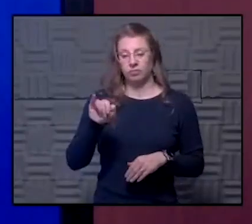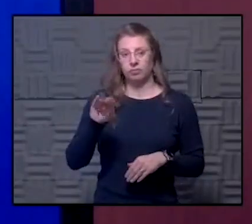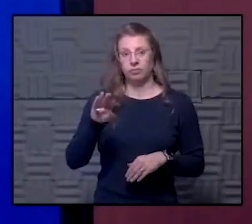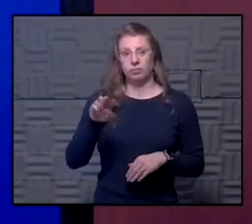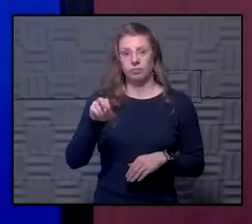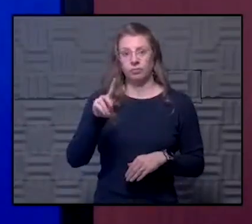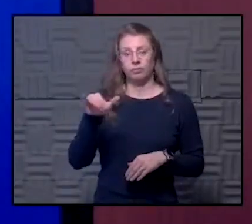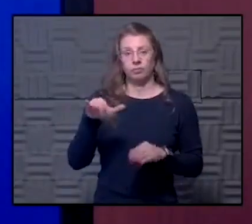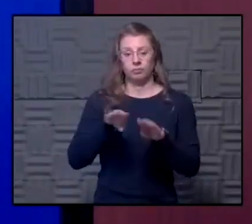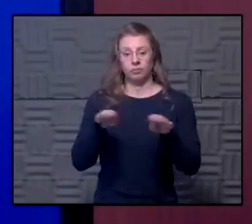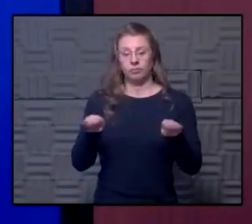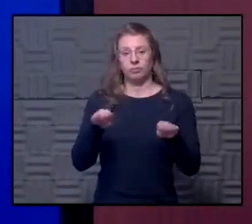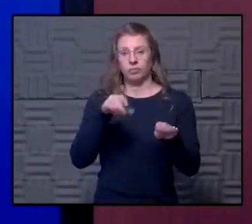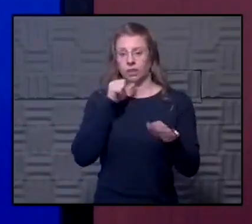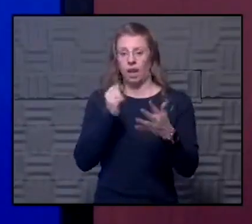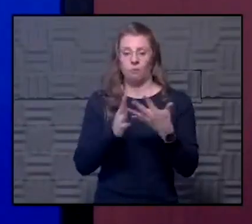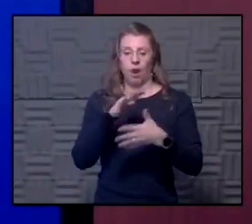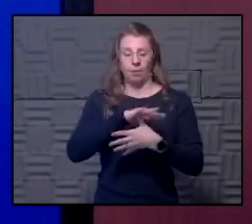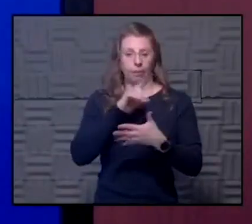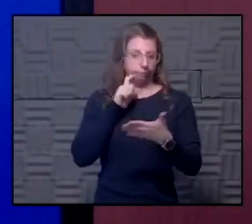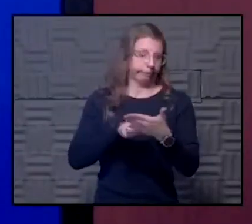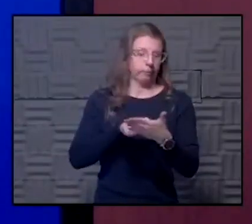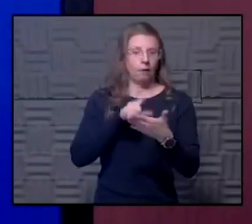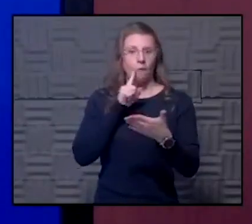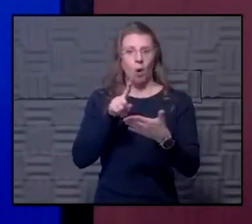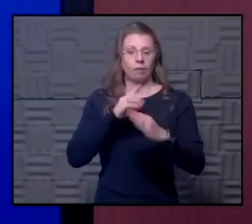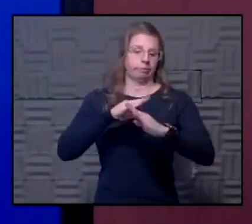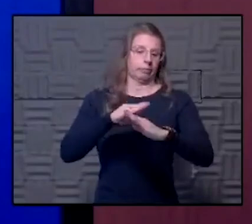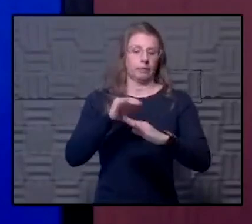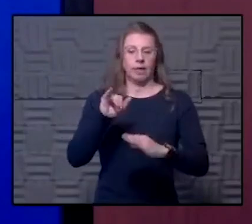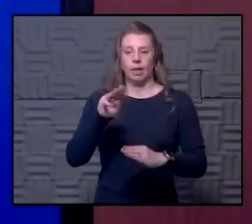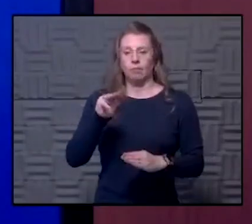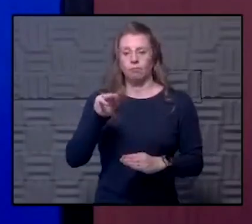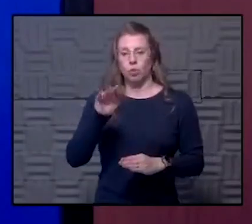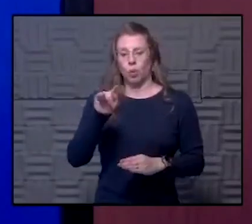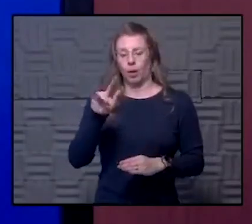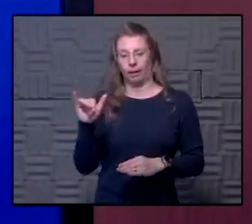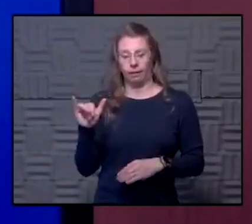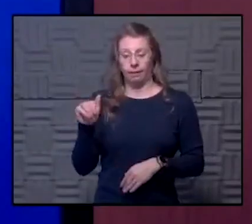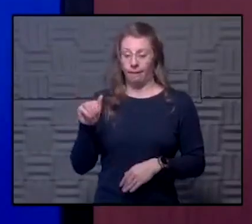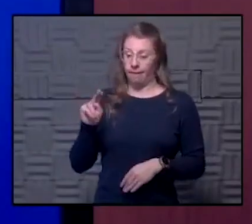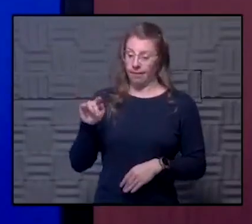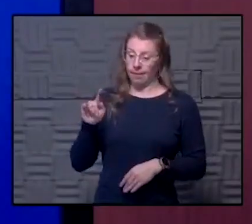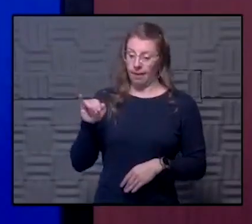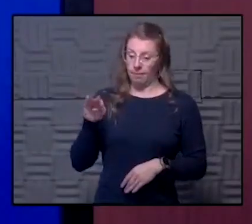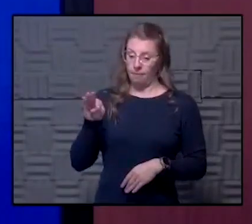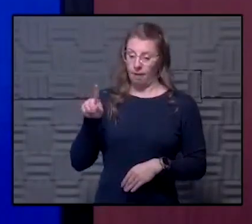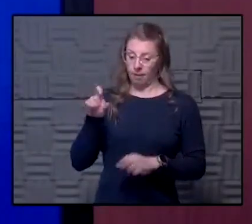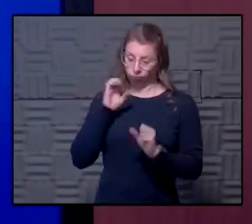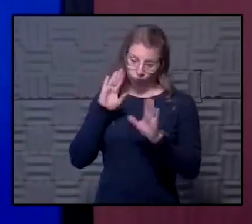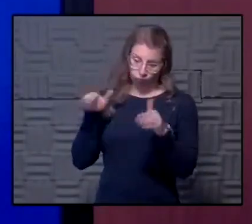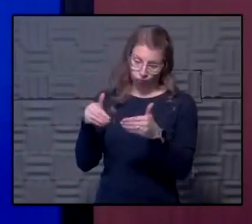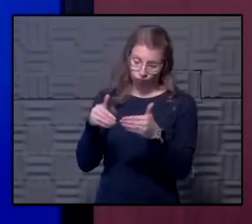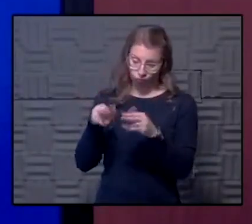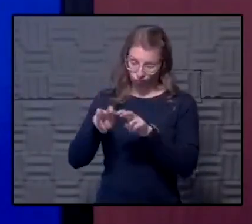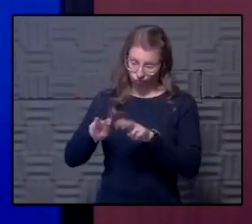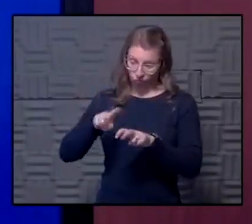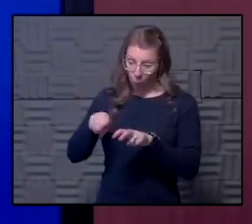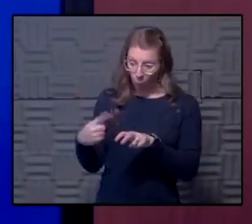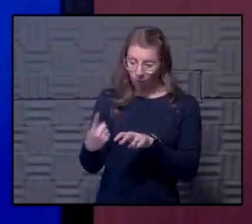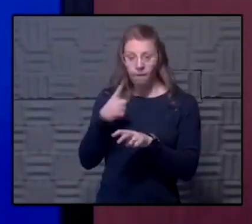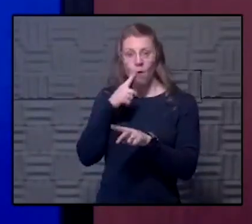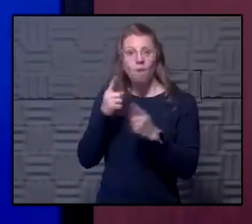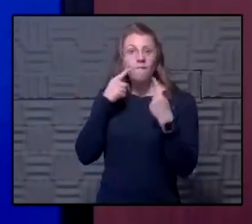the primary marker of immunity. If we looked at antibody levels only to determine efficacy or effectiveness